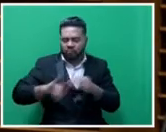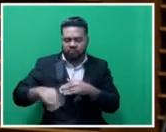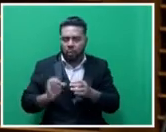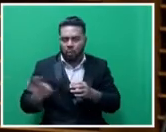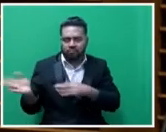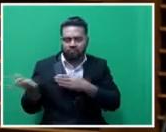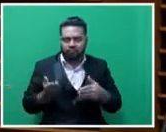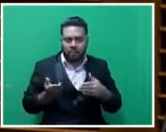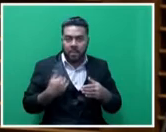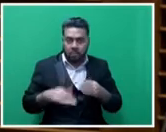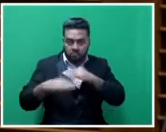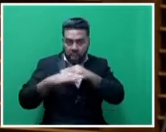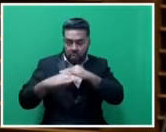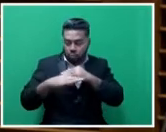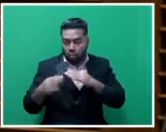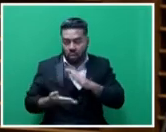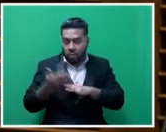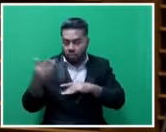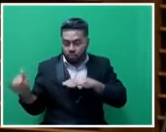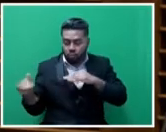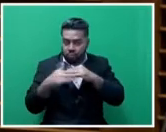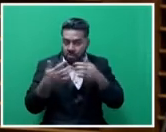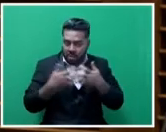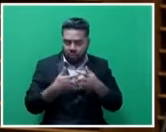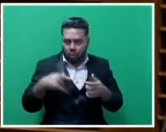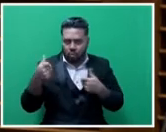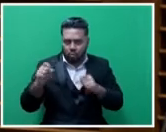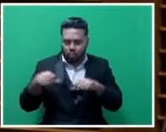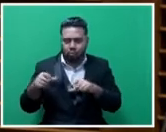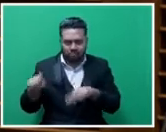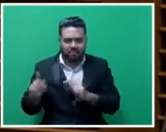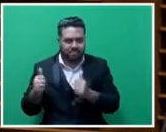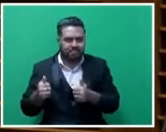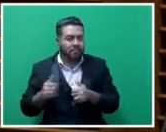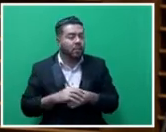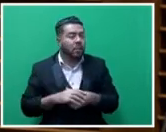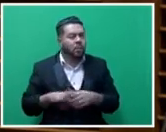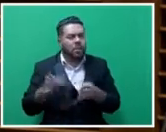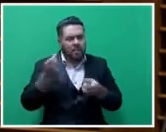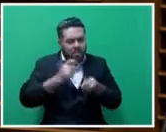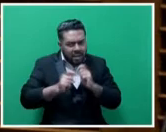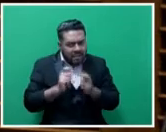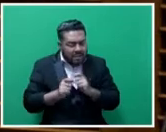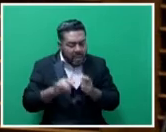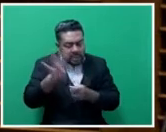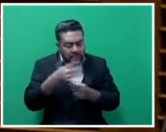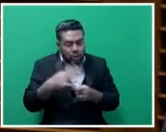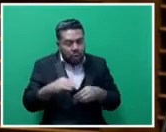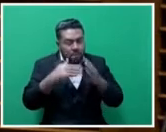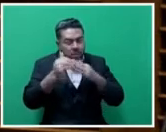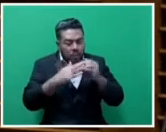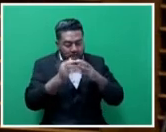surveillance methodology includes pre-market and post-market surveillance, which actually incorporates testing and inspection of the building